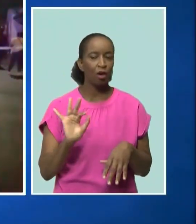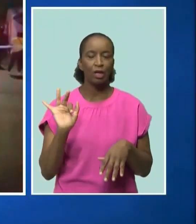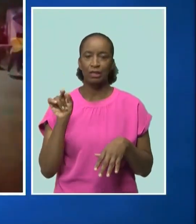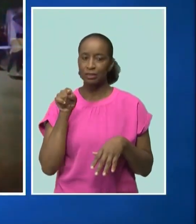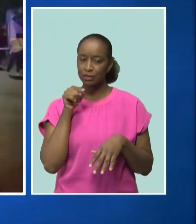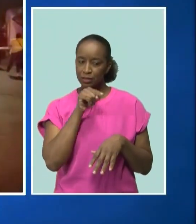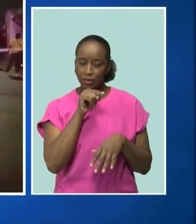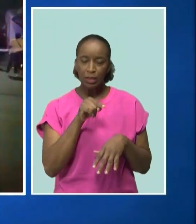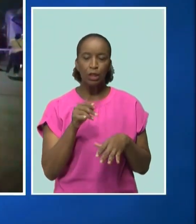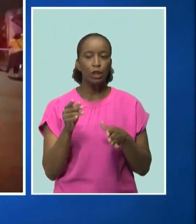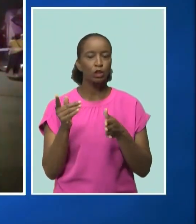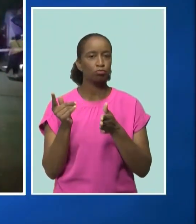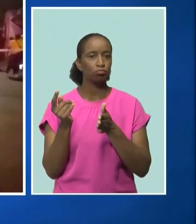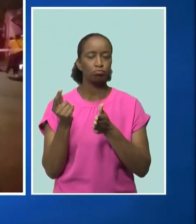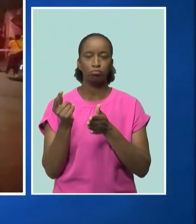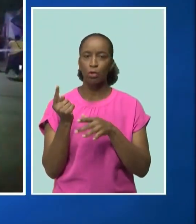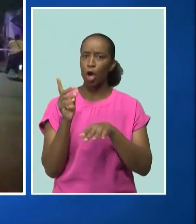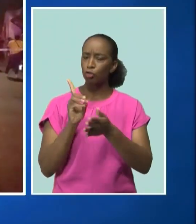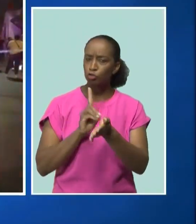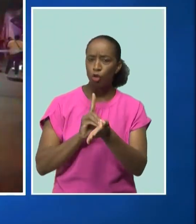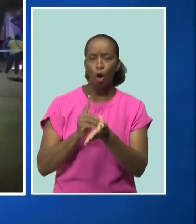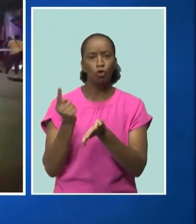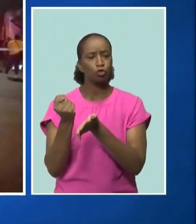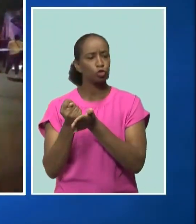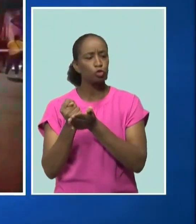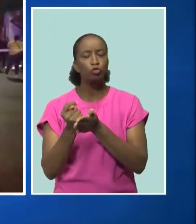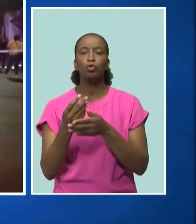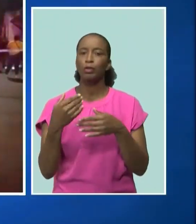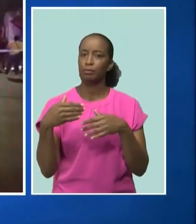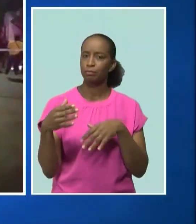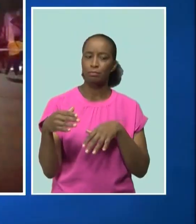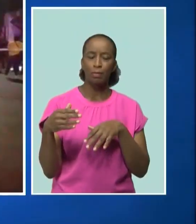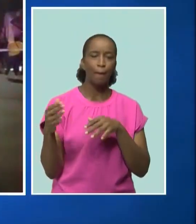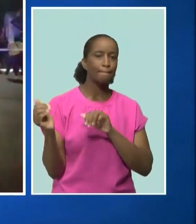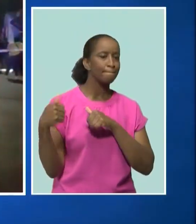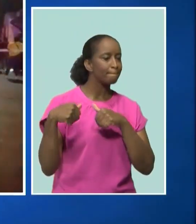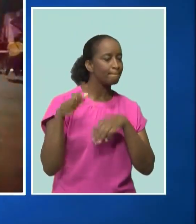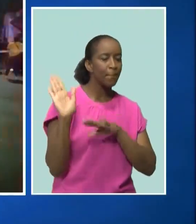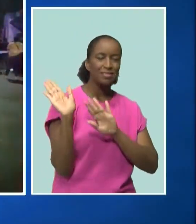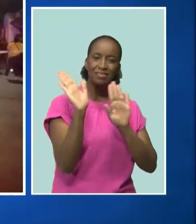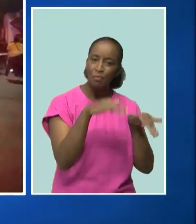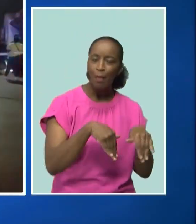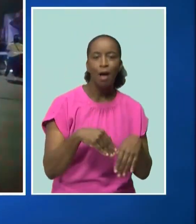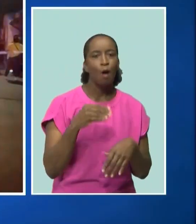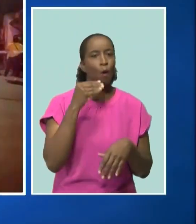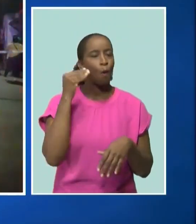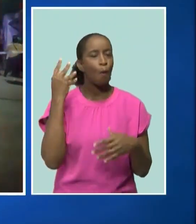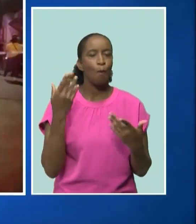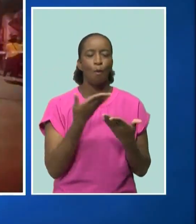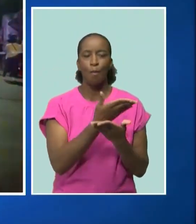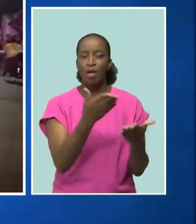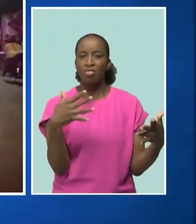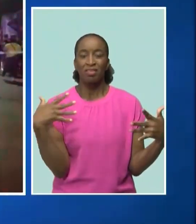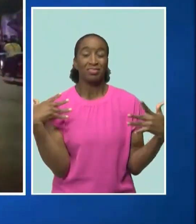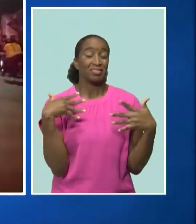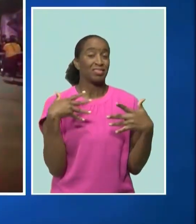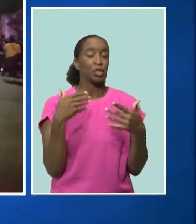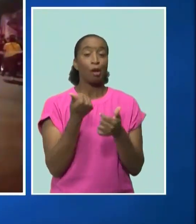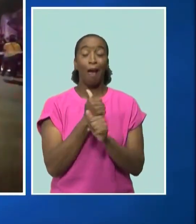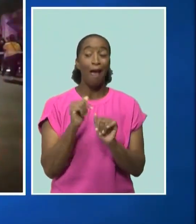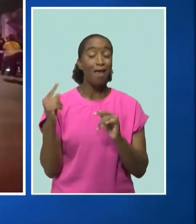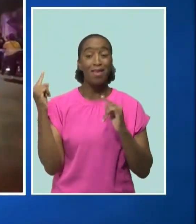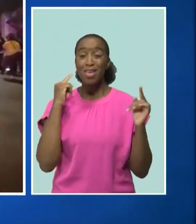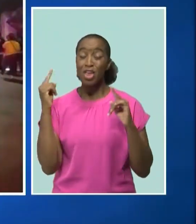sent home. And right now they say have these children so traumatized. The slightest sound jumps my